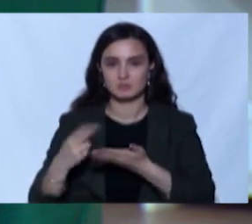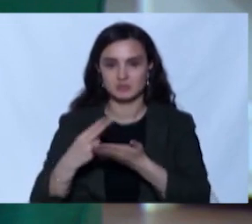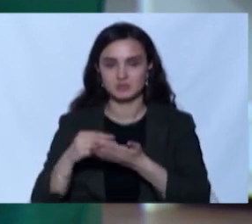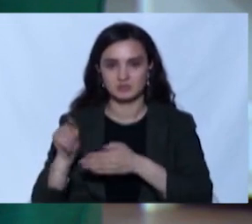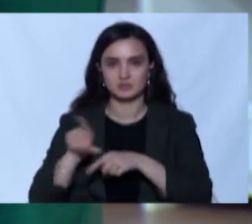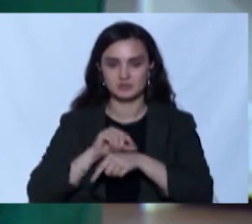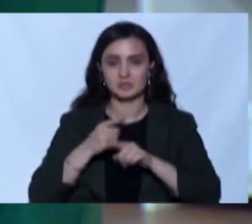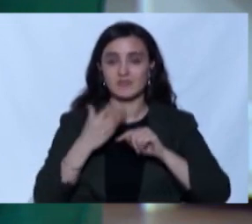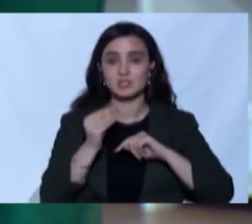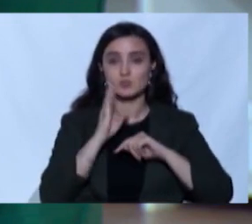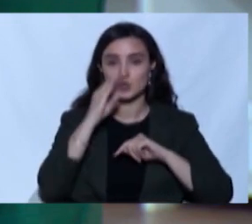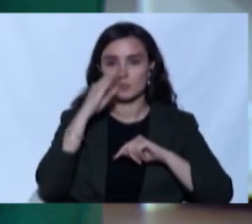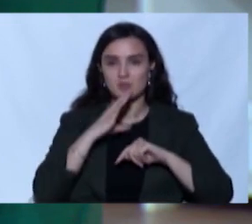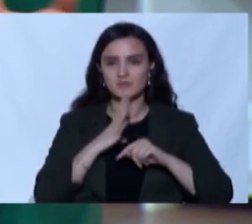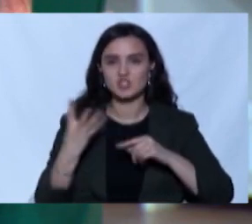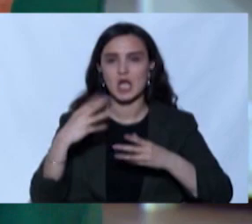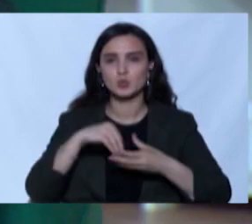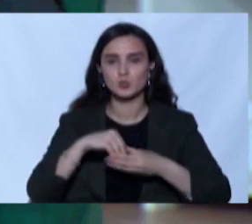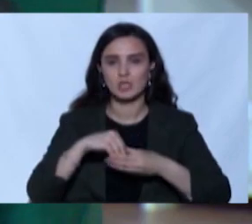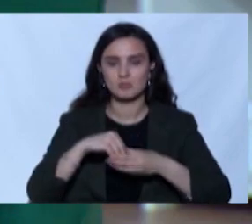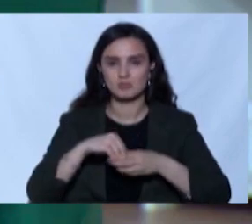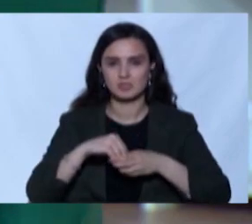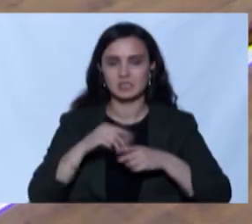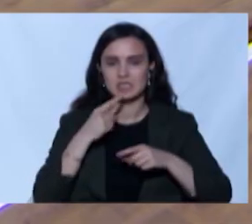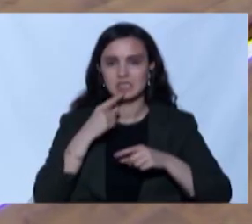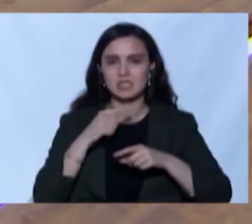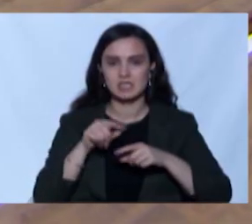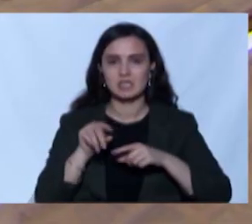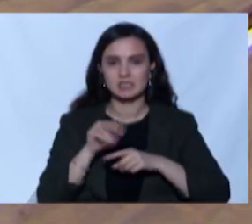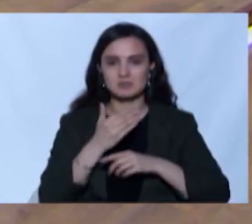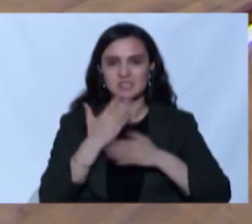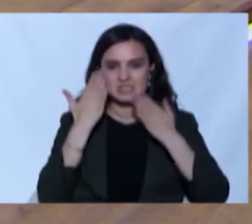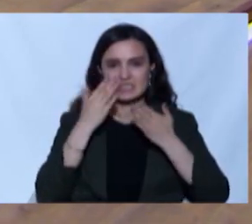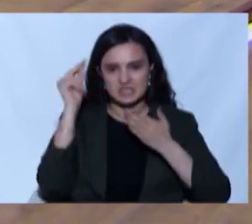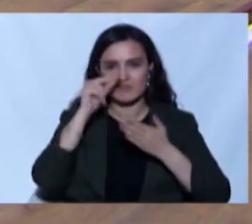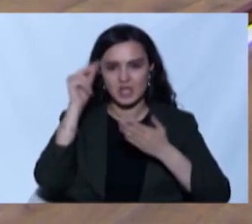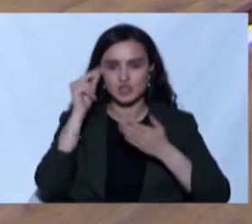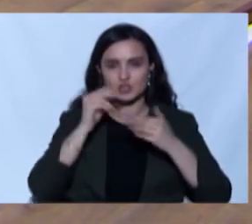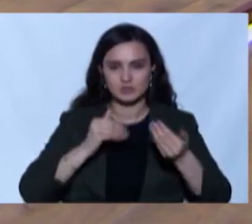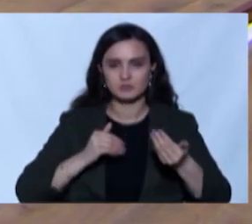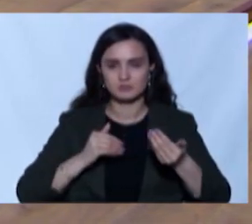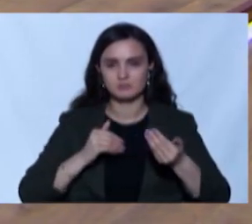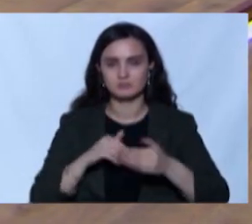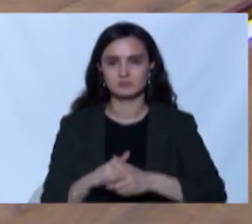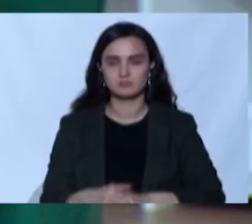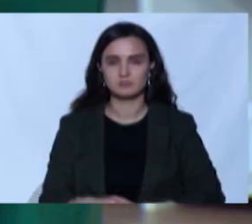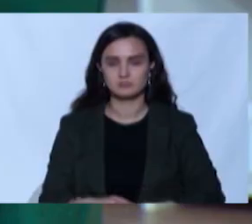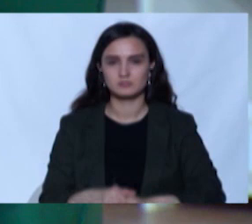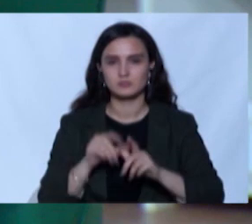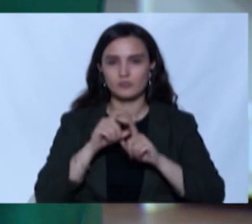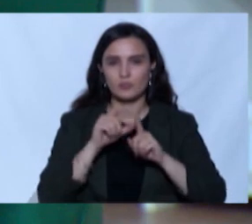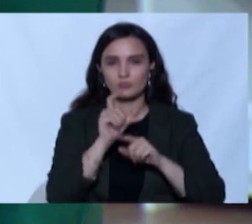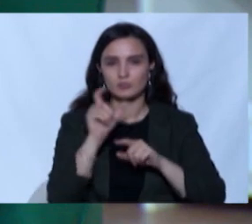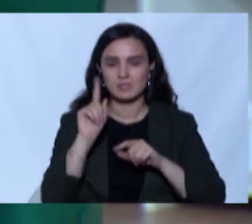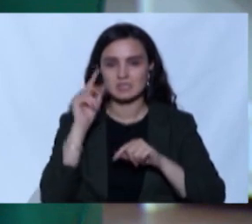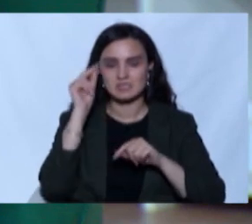her parents were involved in very sophisticated literary circles, including the likes of Wordsworth and